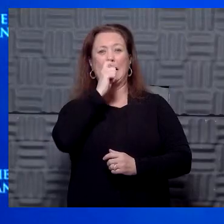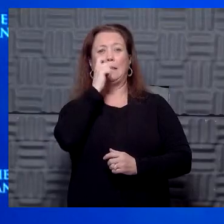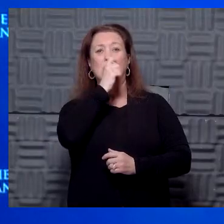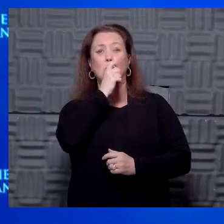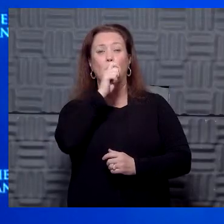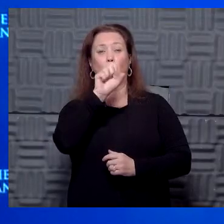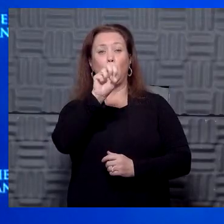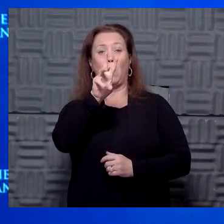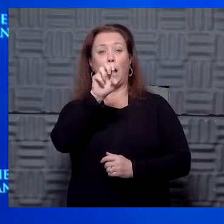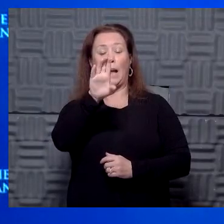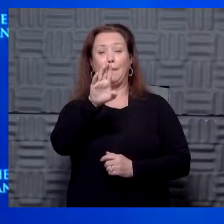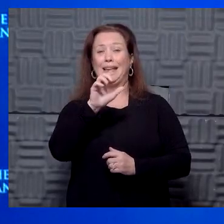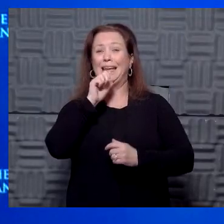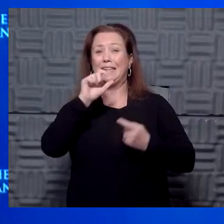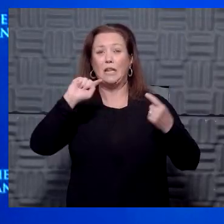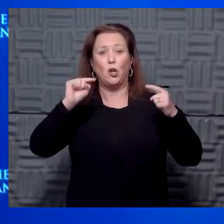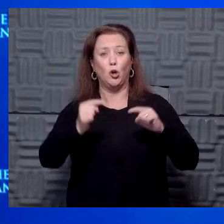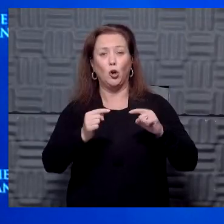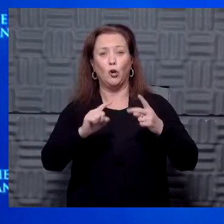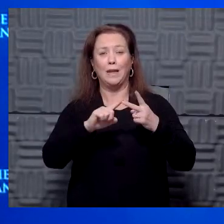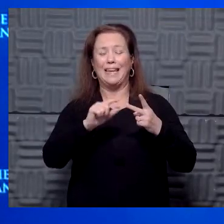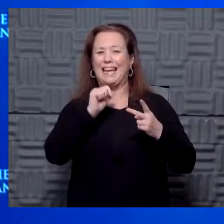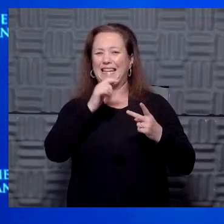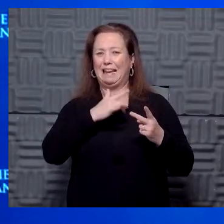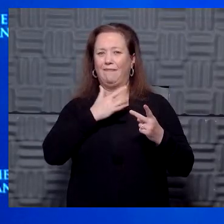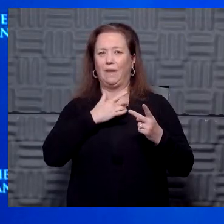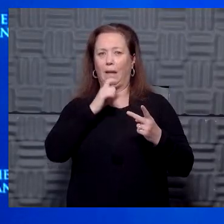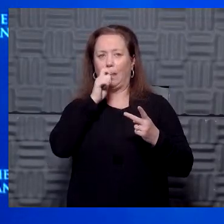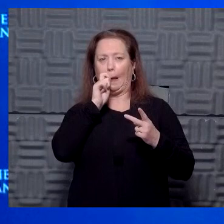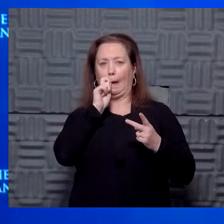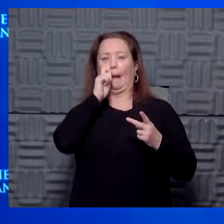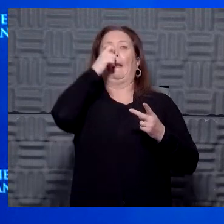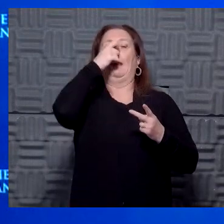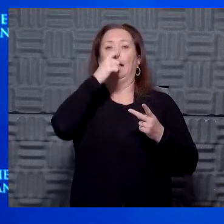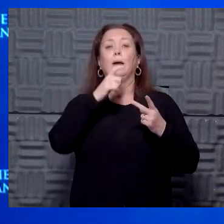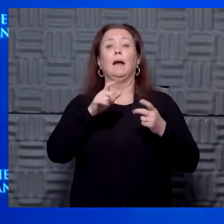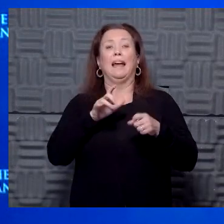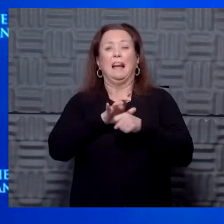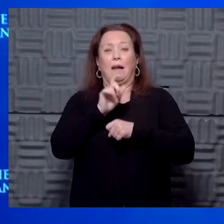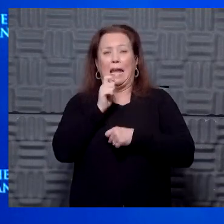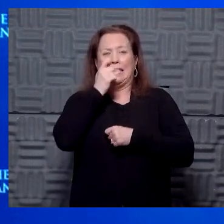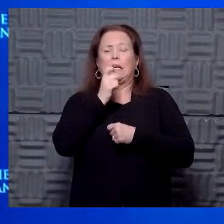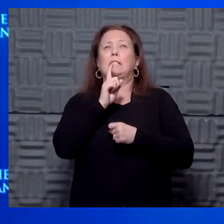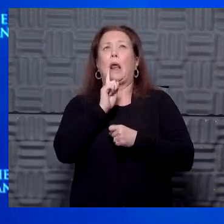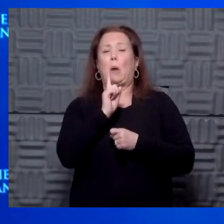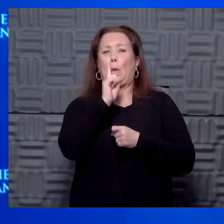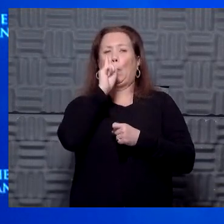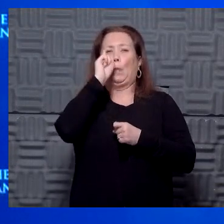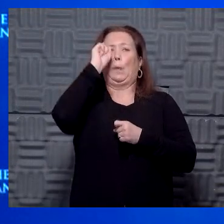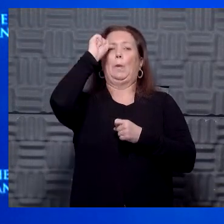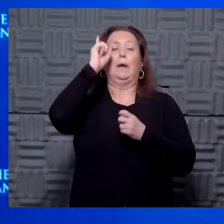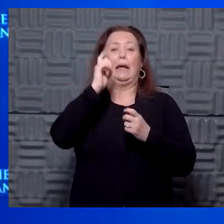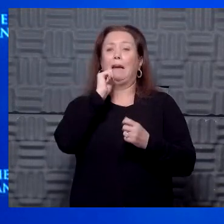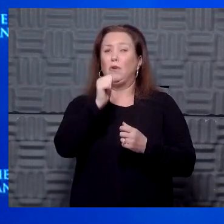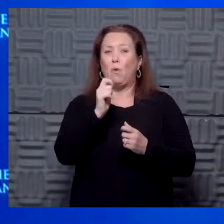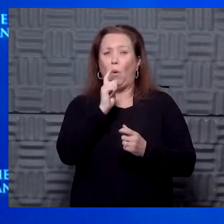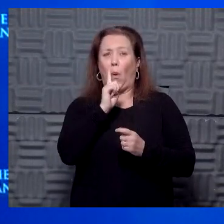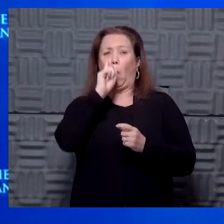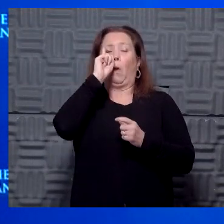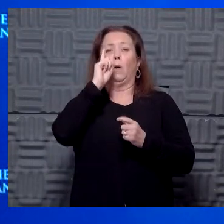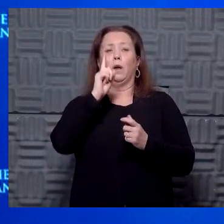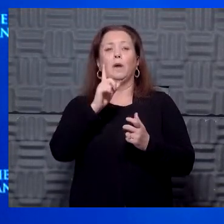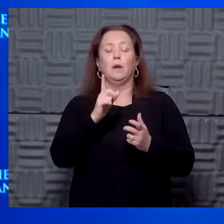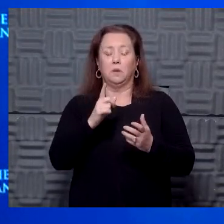swab for you and it didn't hurt or it didn't feel like a brain biopsy, then you didn't have a good sample. But things got to go back really far, and if you don't do it right, then it can